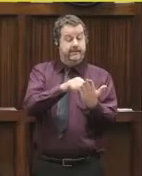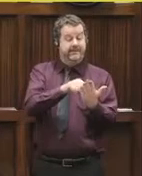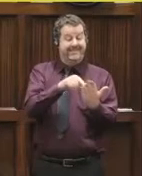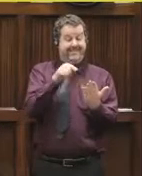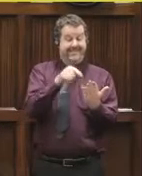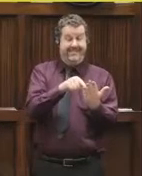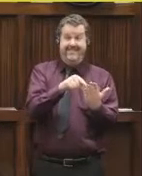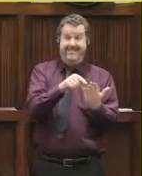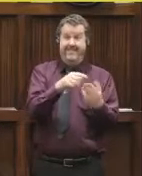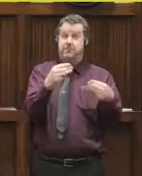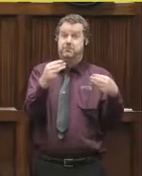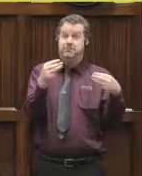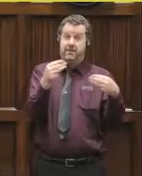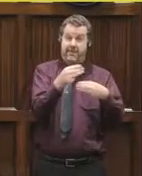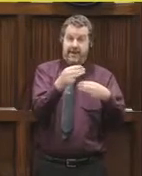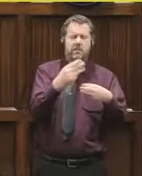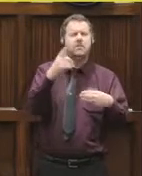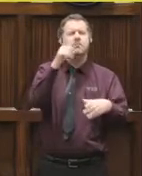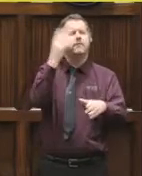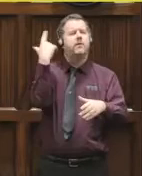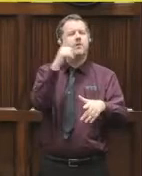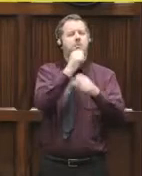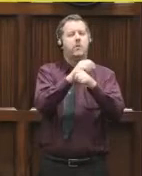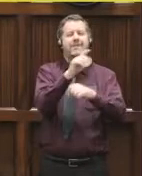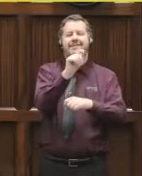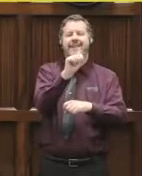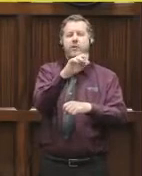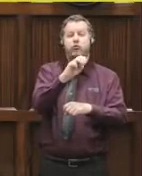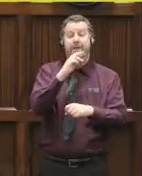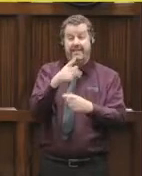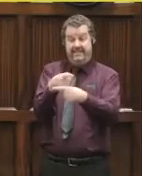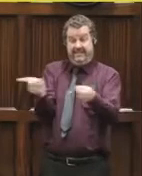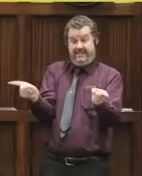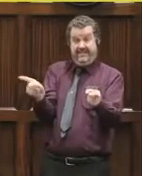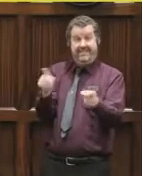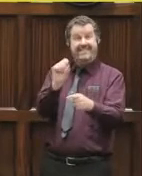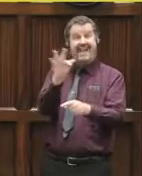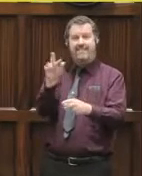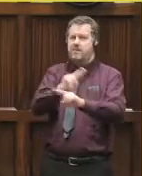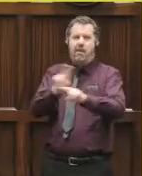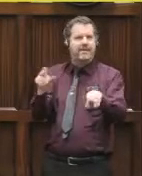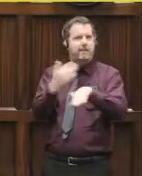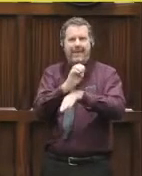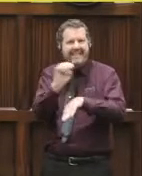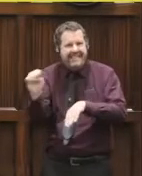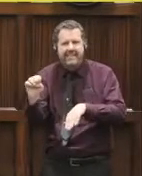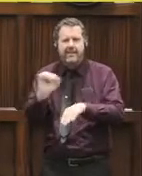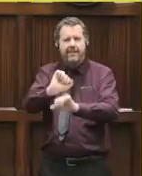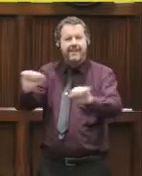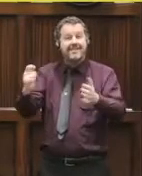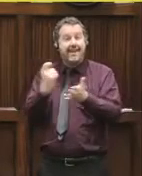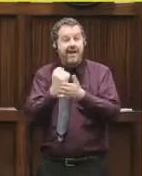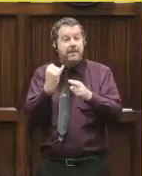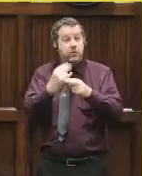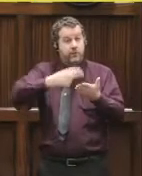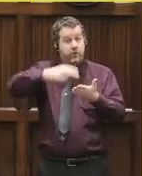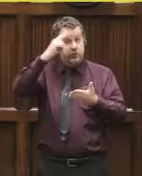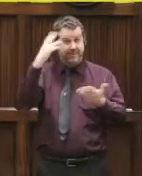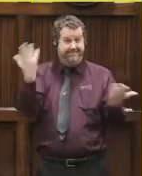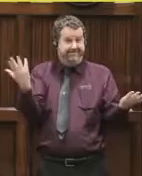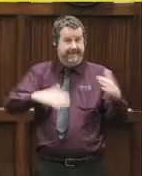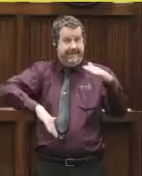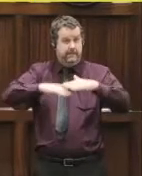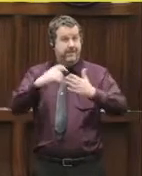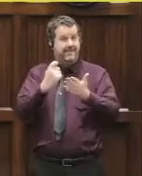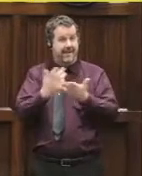We're talking about the tenure, sorry. As students are not employees, I had said that, then their time within the institution is by definition